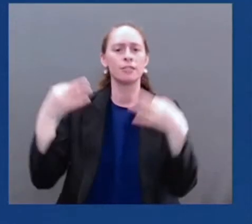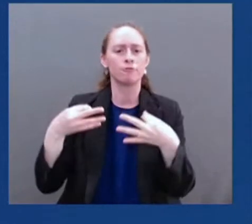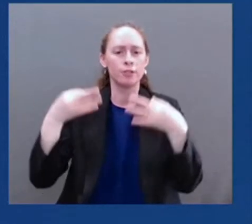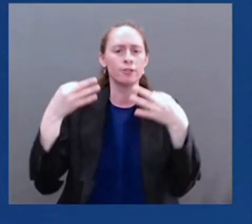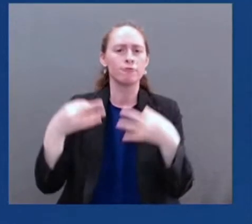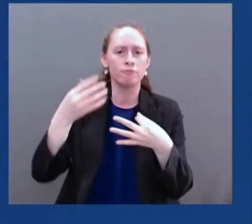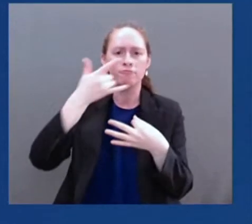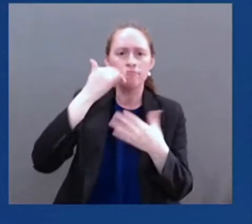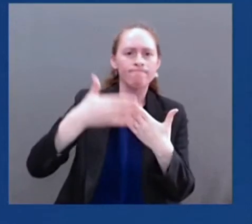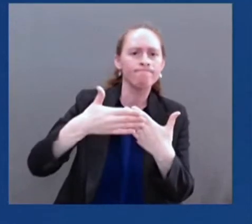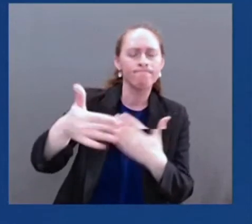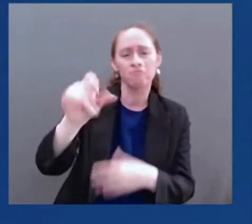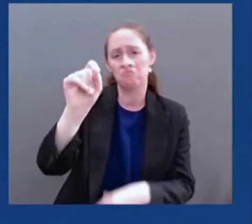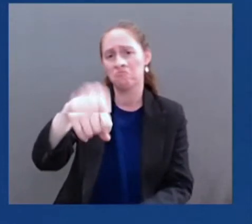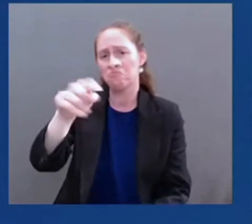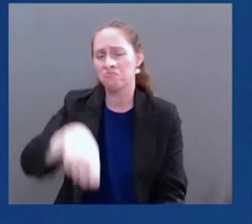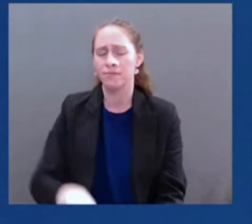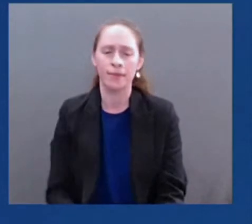please.